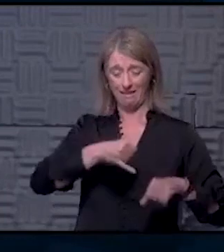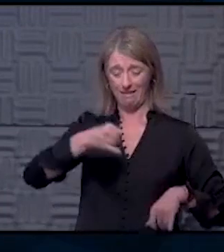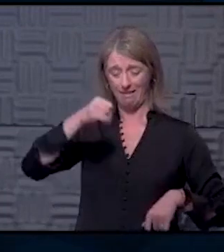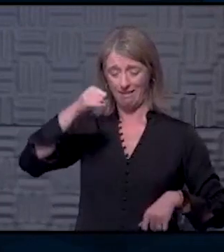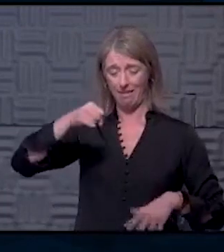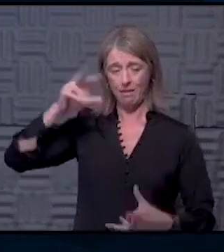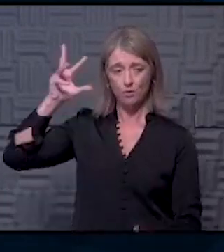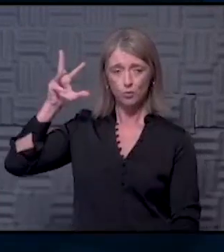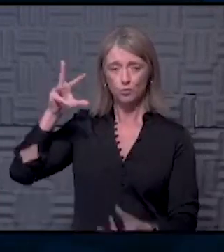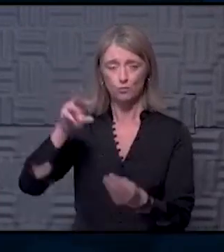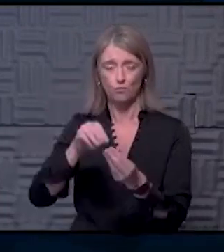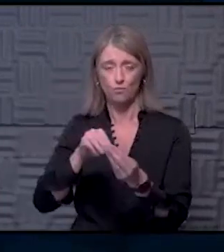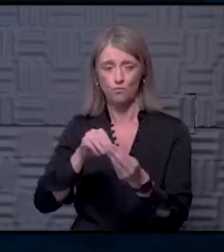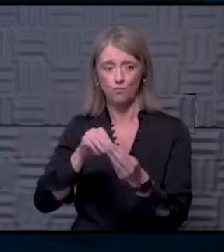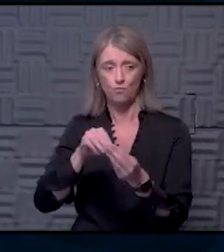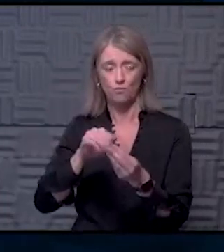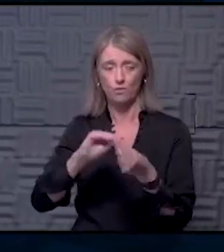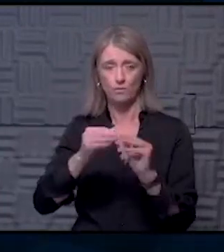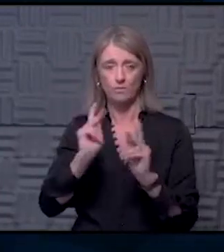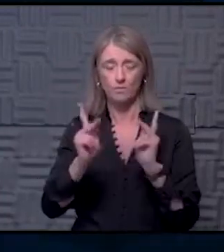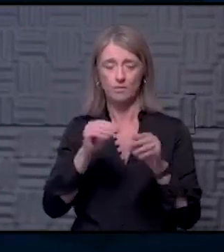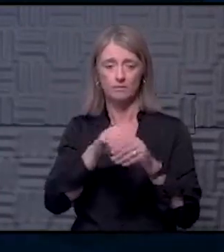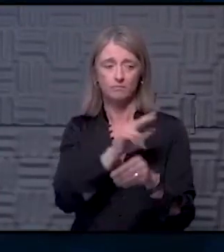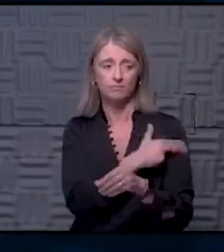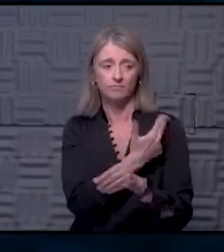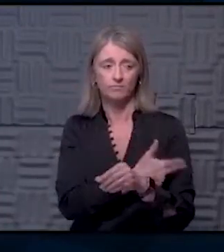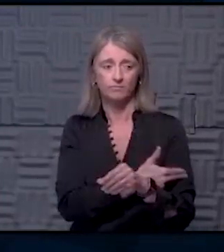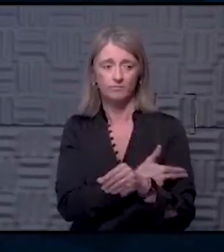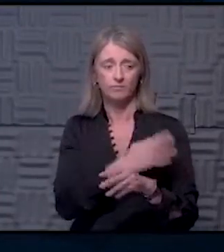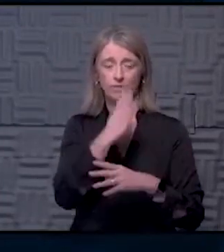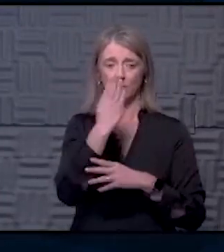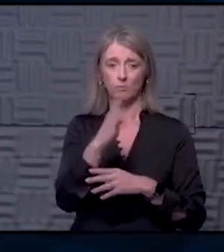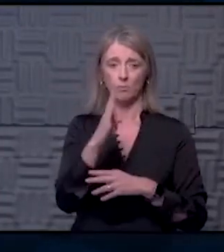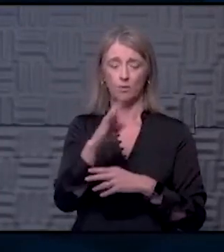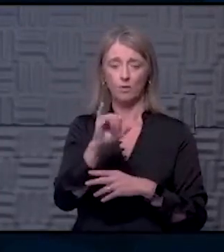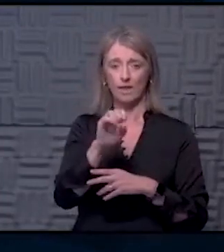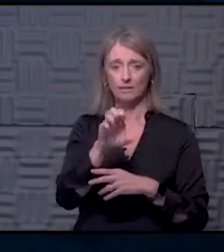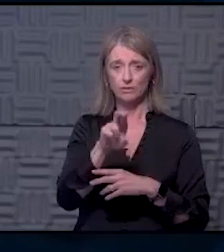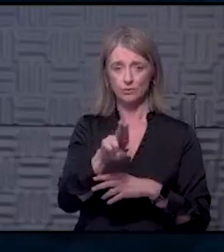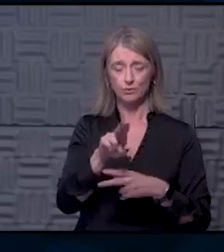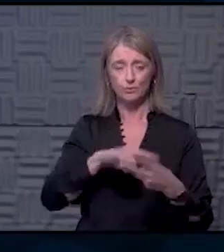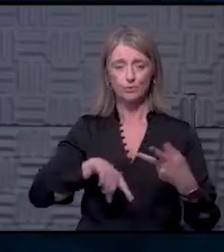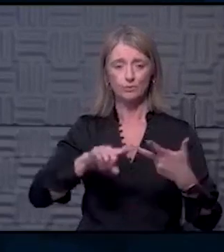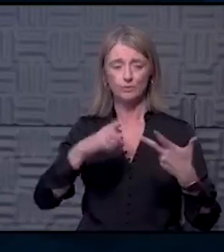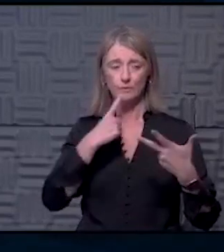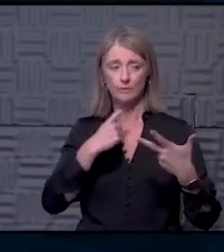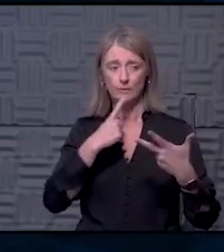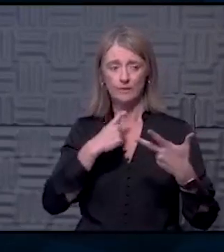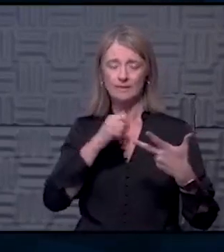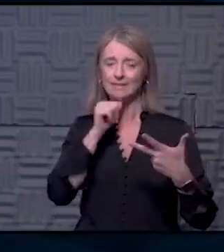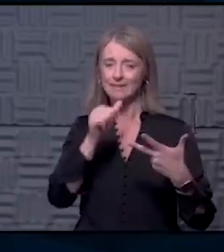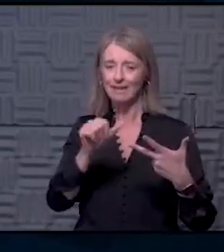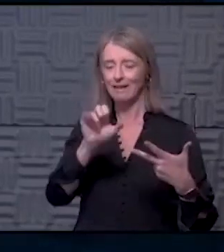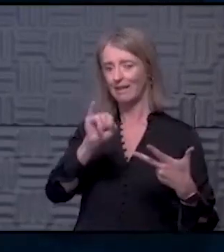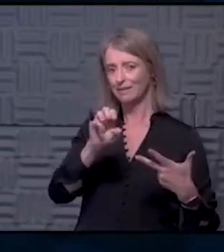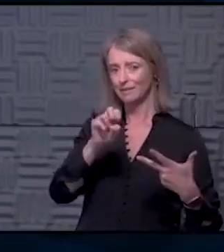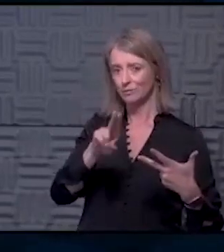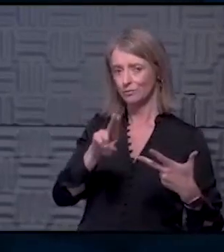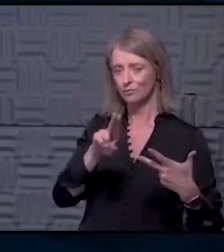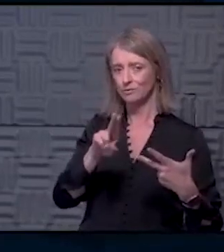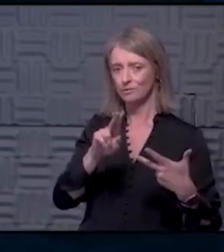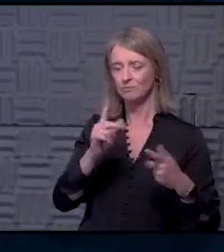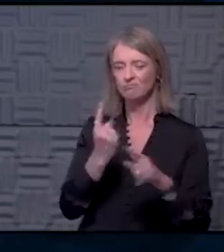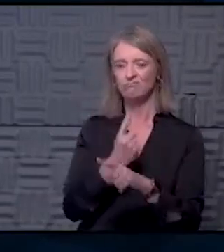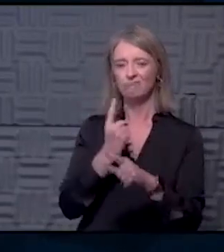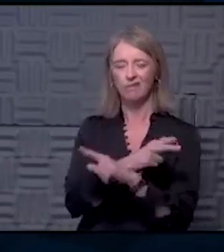the total number of people in the hospital. The blue line is the ICU, and the red is the non-ICU, so people on